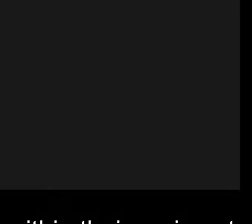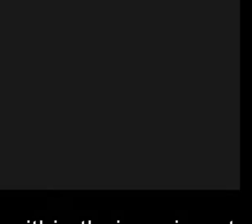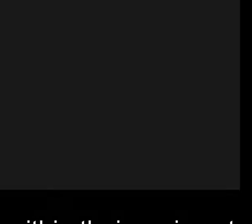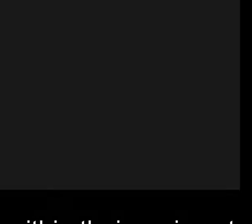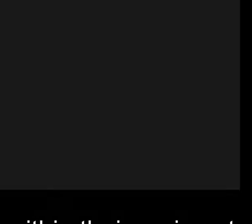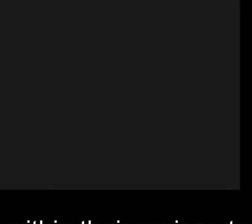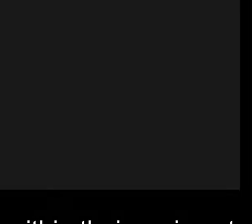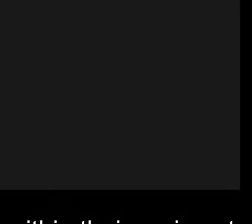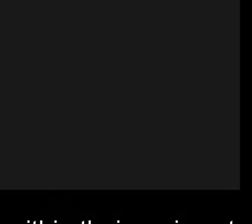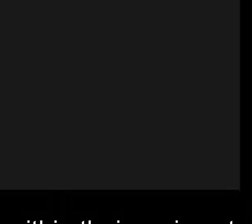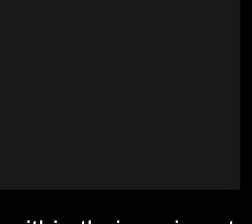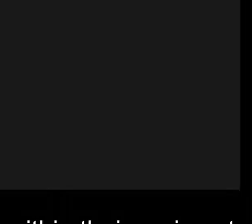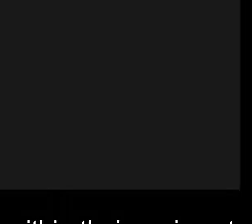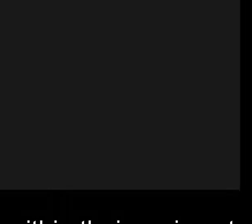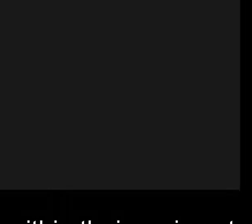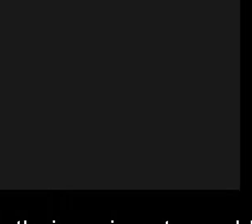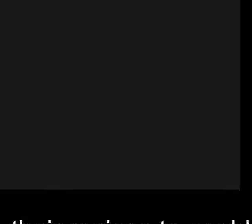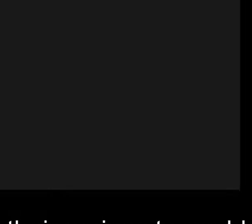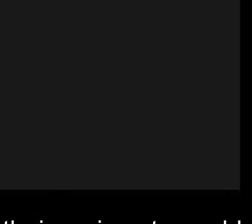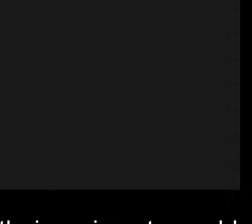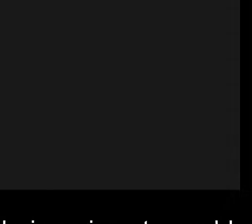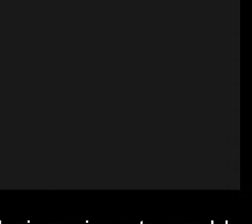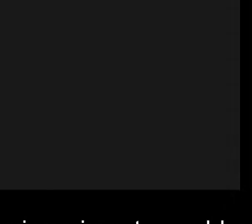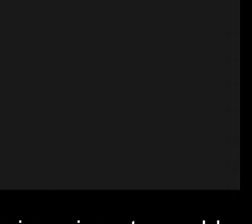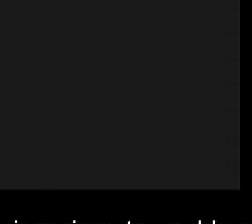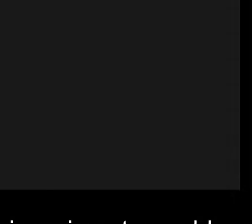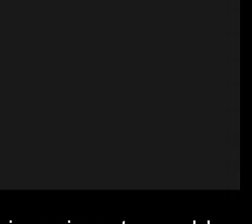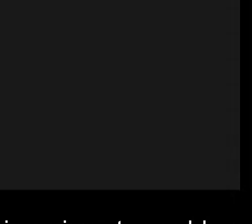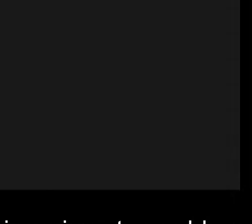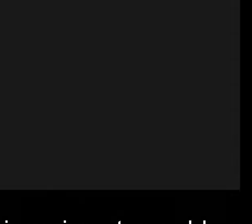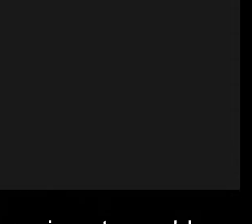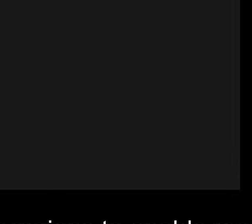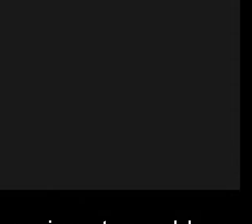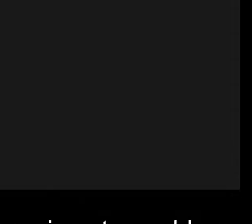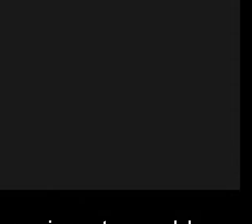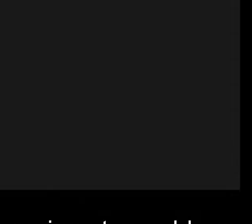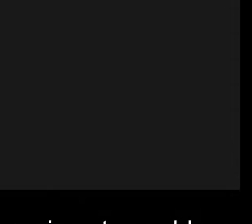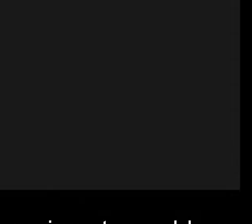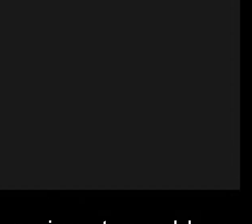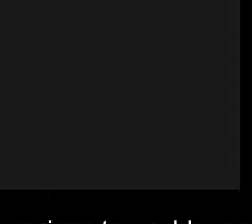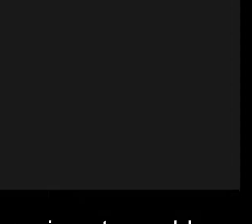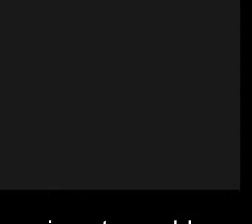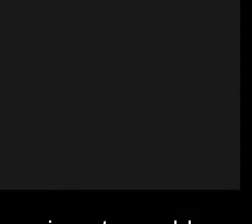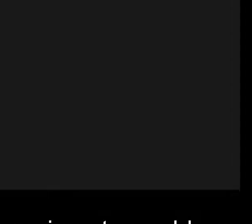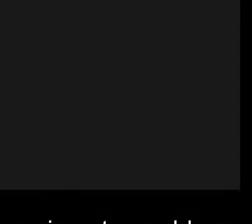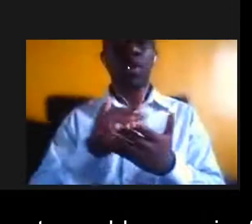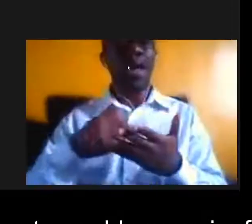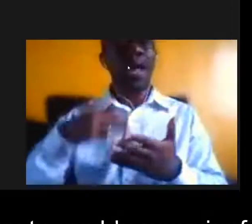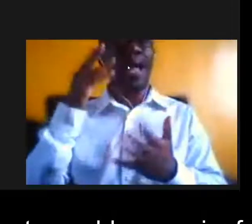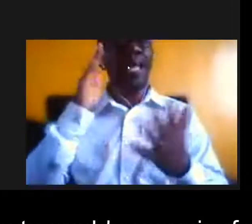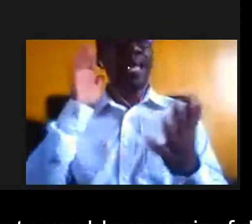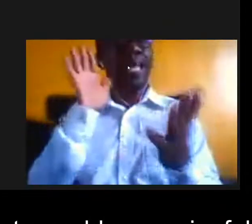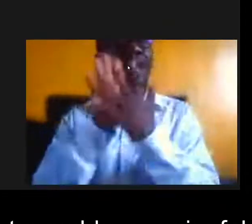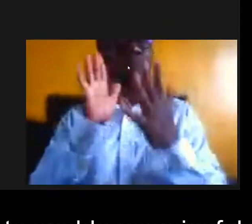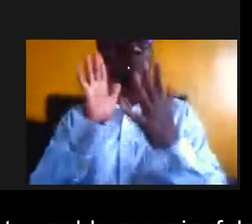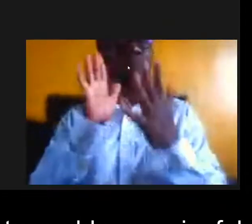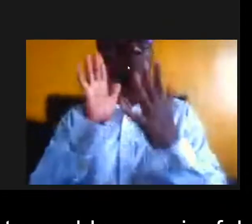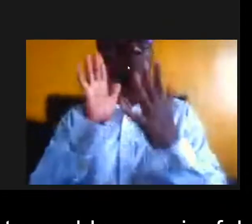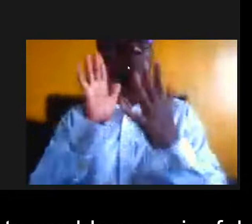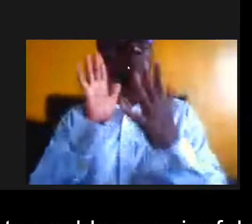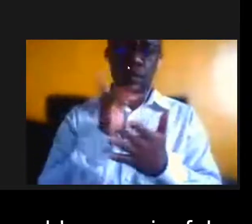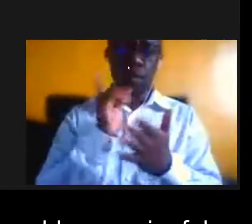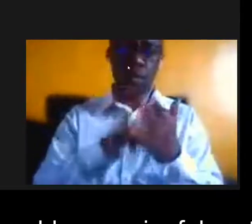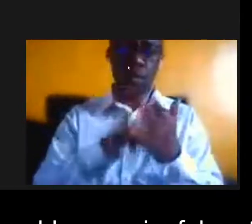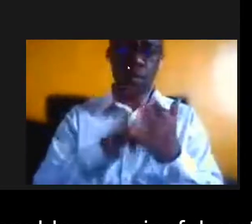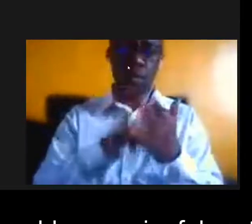just school. And for us, that was a heavy impact. And I mean, this just shows what really is happening